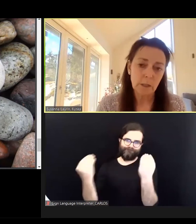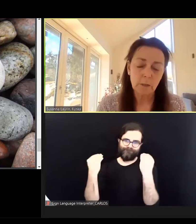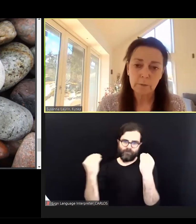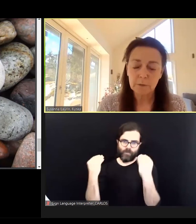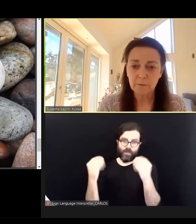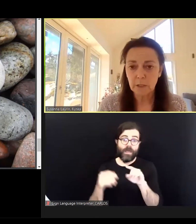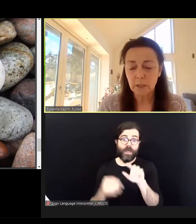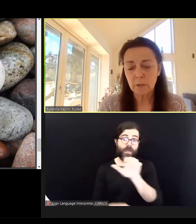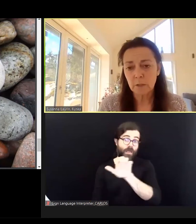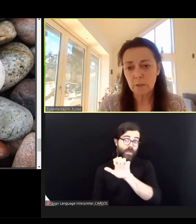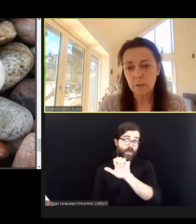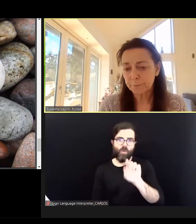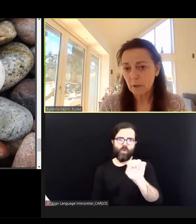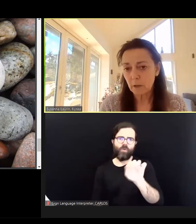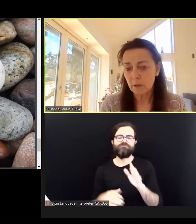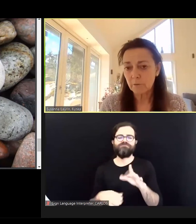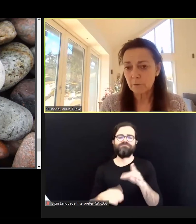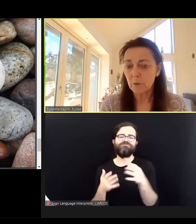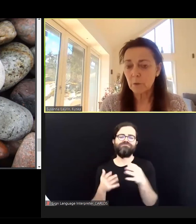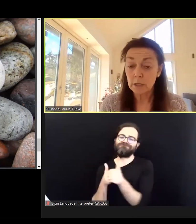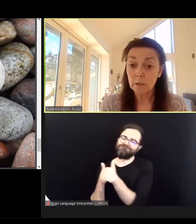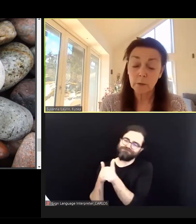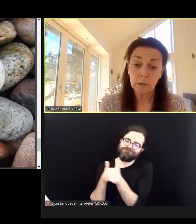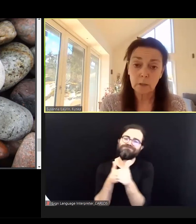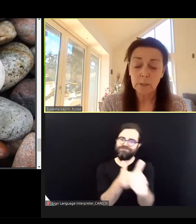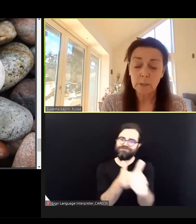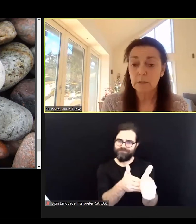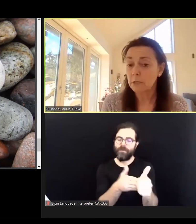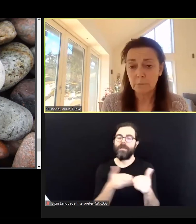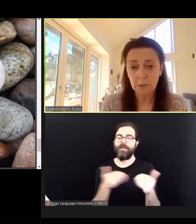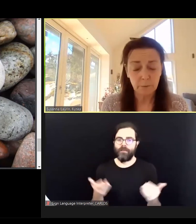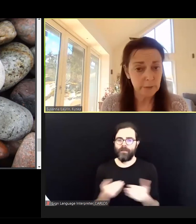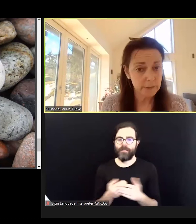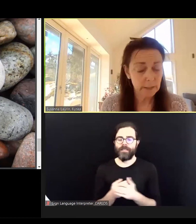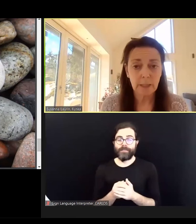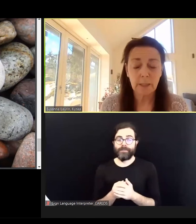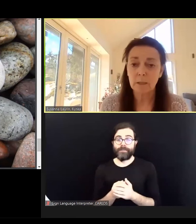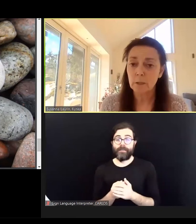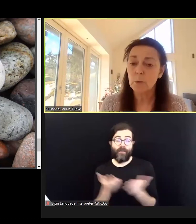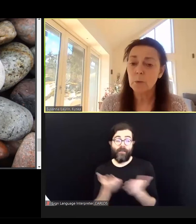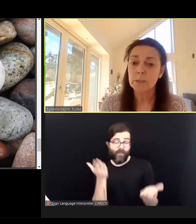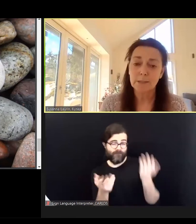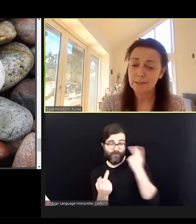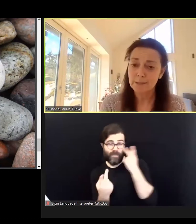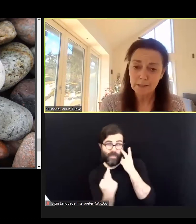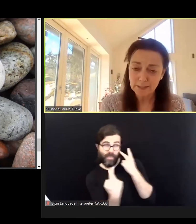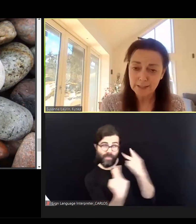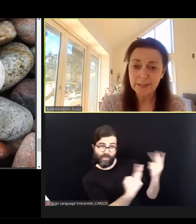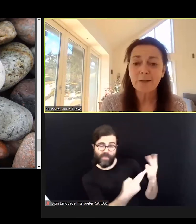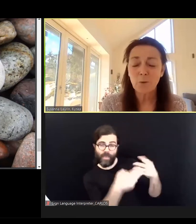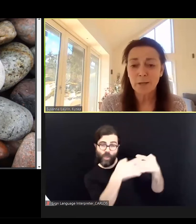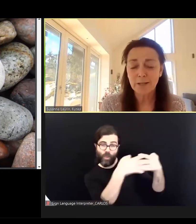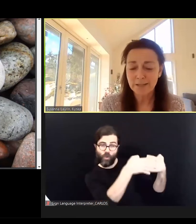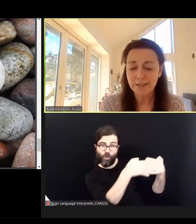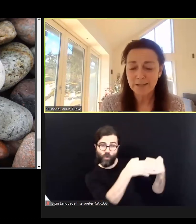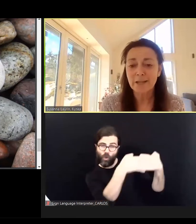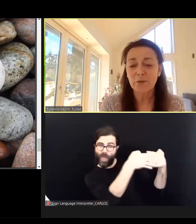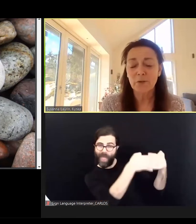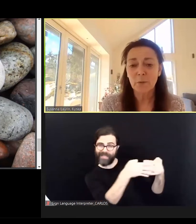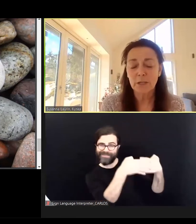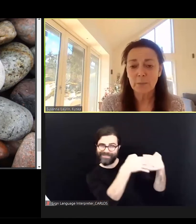same standards. But these standards are mandated, which means that the Commission is requiring, or asking